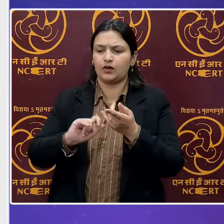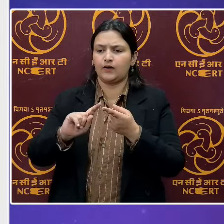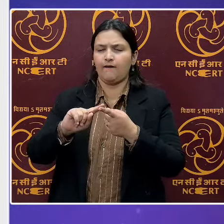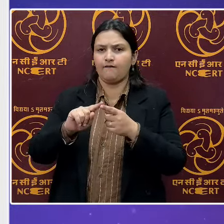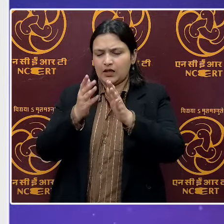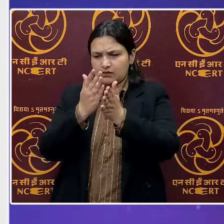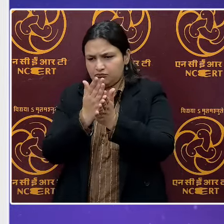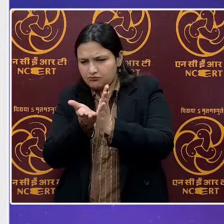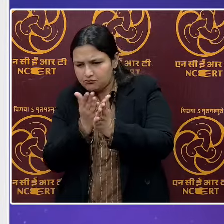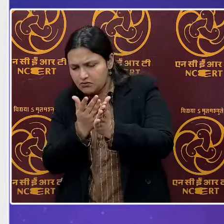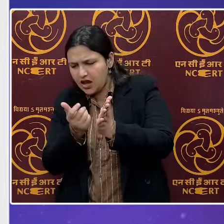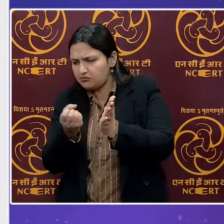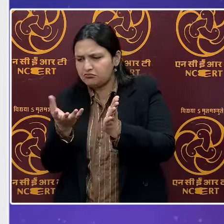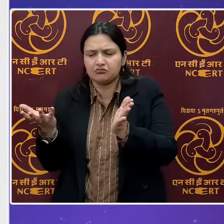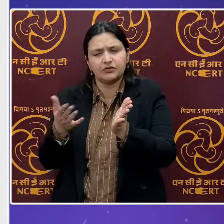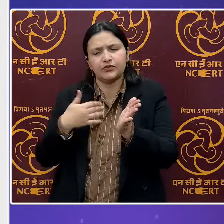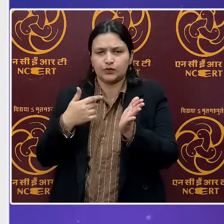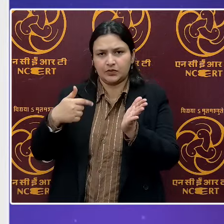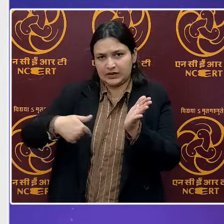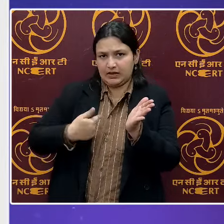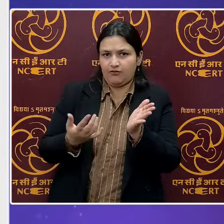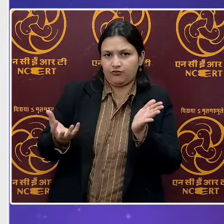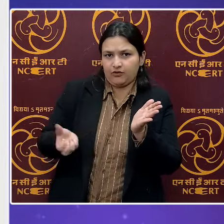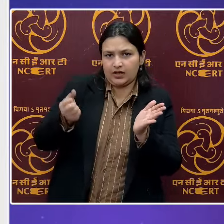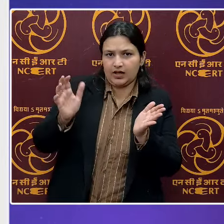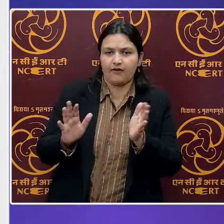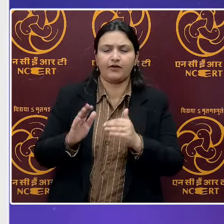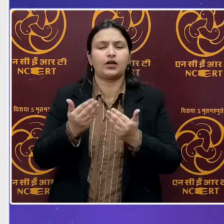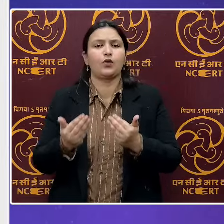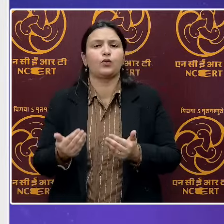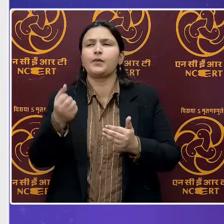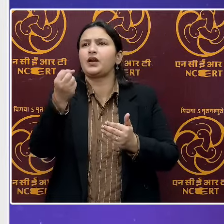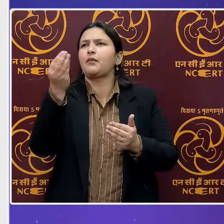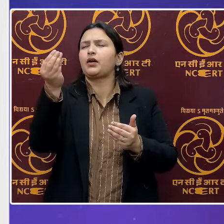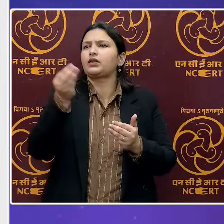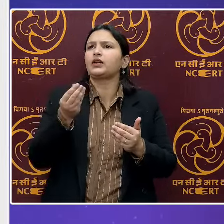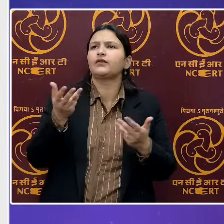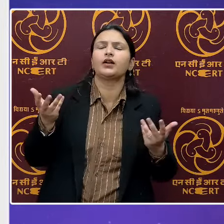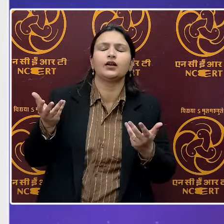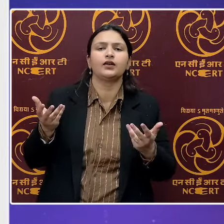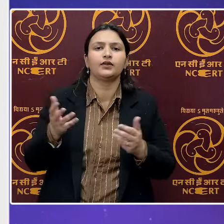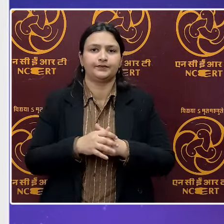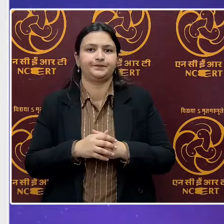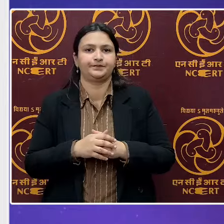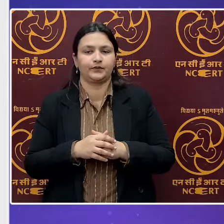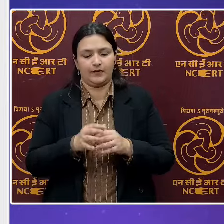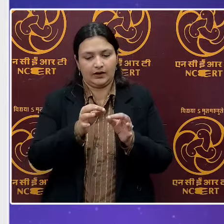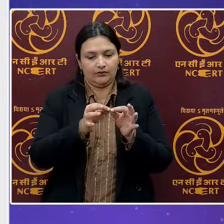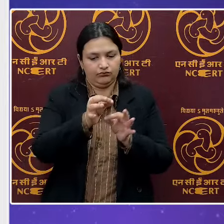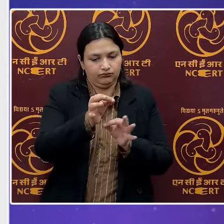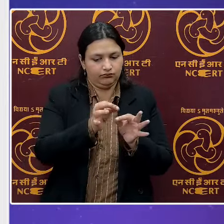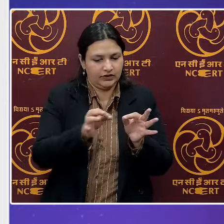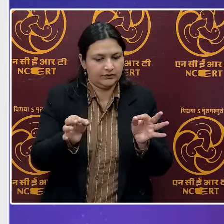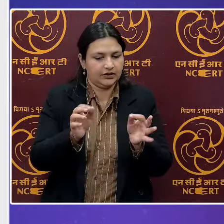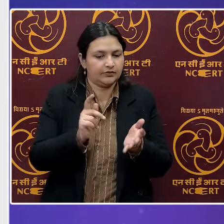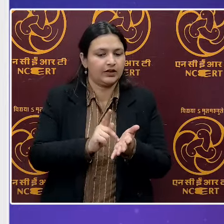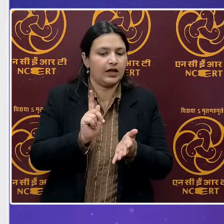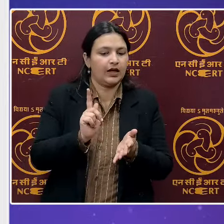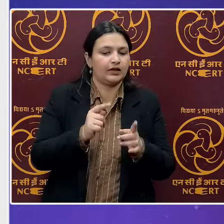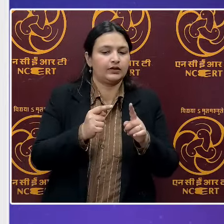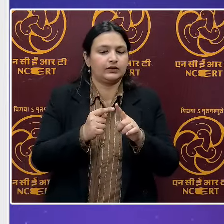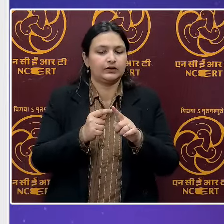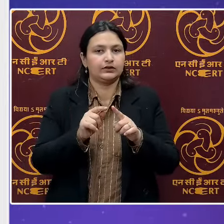have to find out A. What is given to you? You have been given the displacement at t is equal